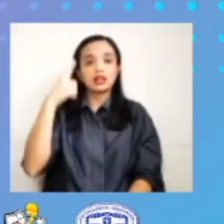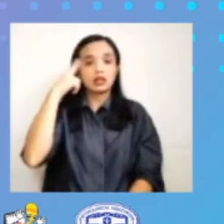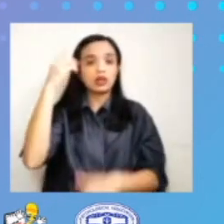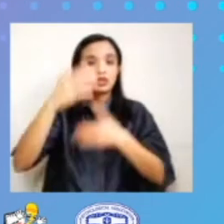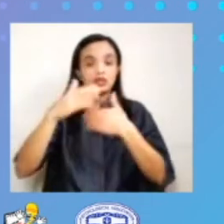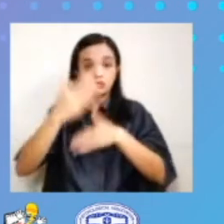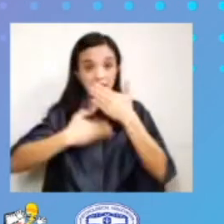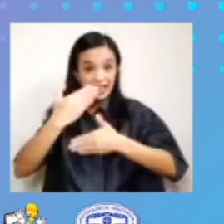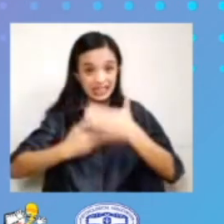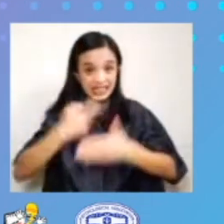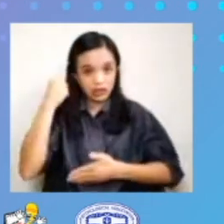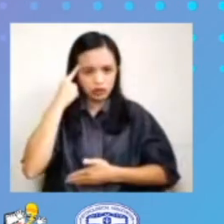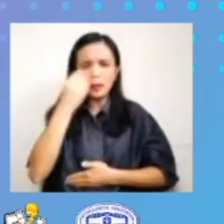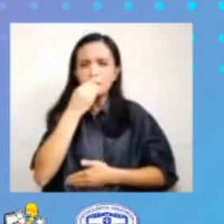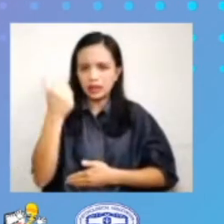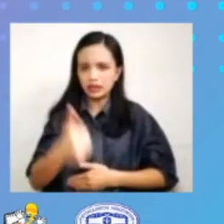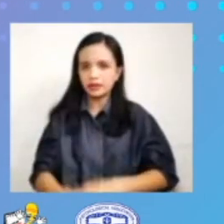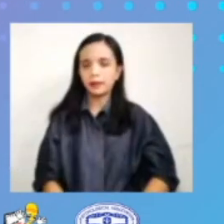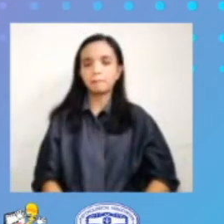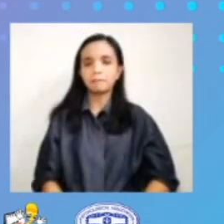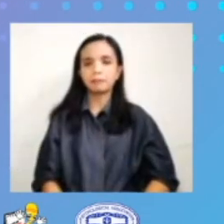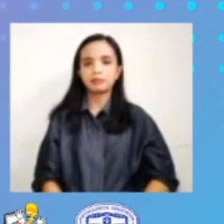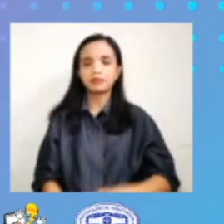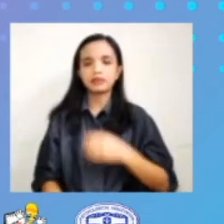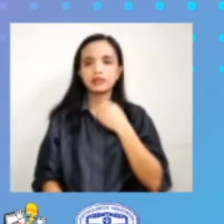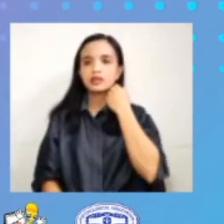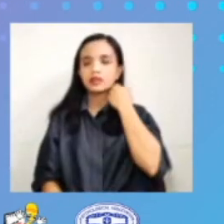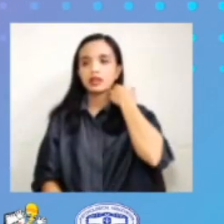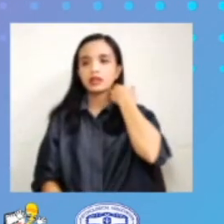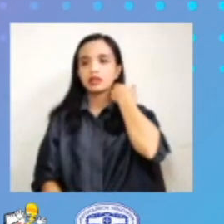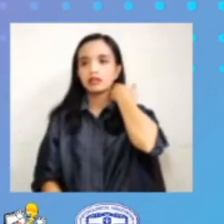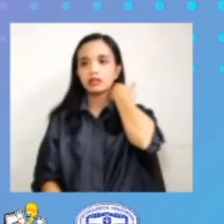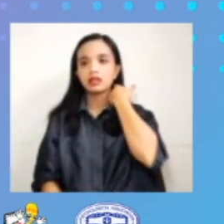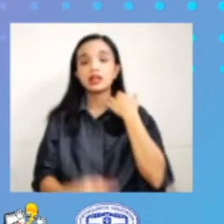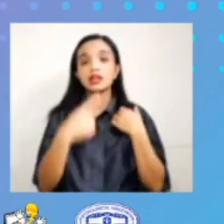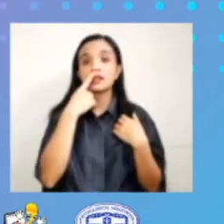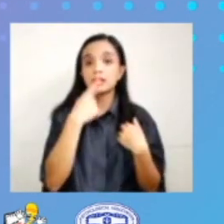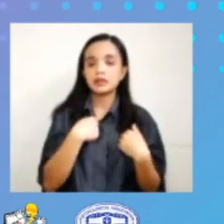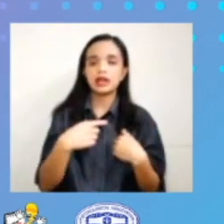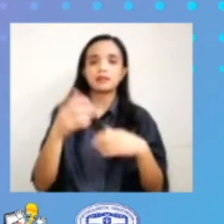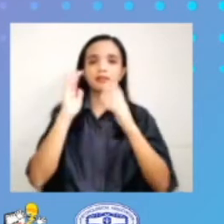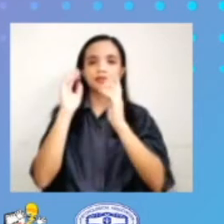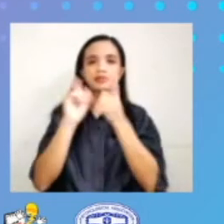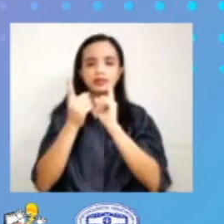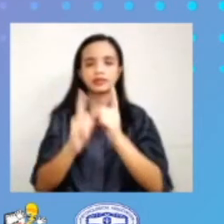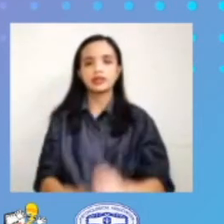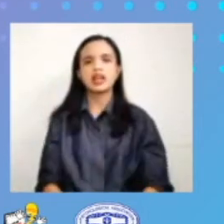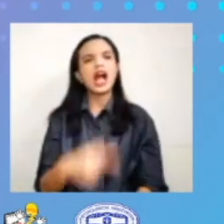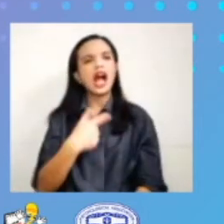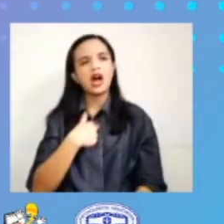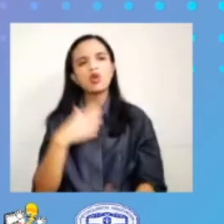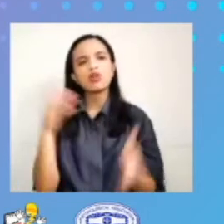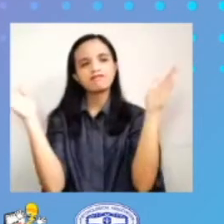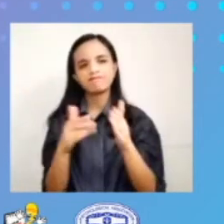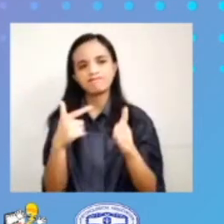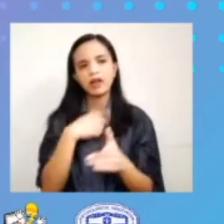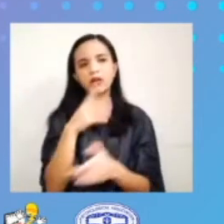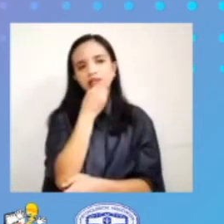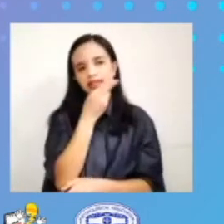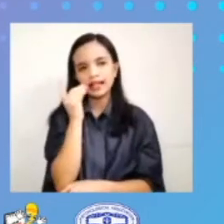and Julia would agree with me with this, no? You don't exercise because you want to look good. Ako, I'm just kidding when I said, just so you can look like them,